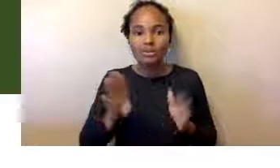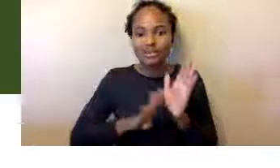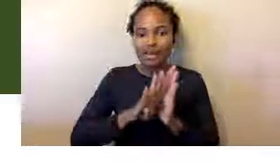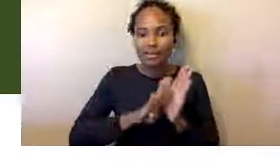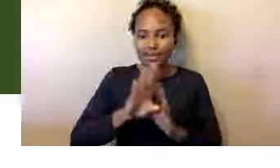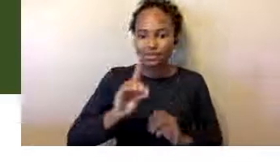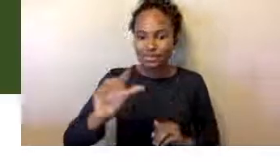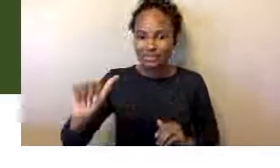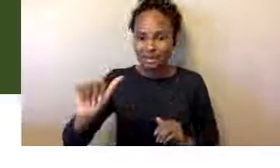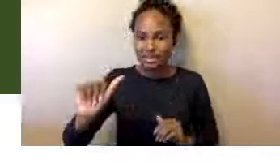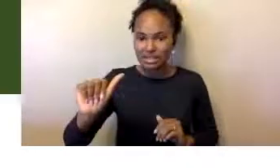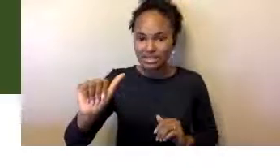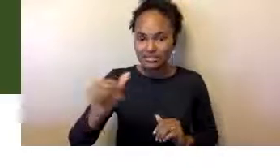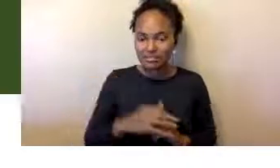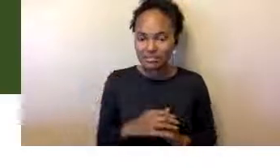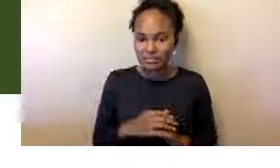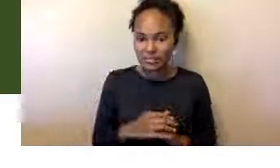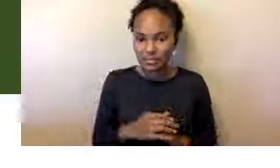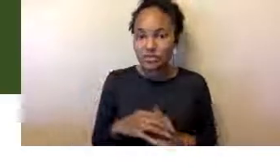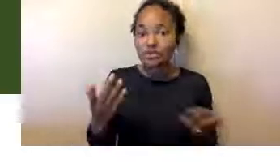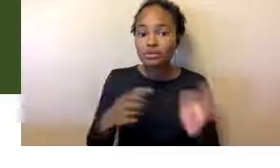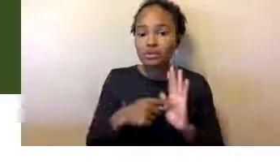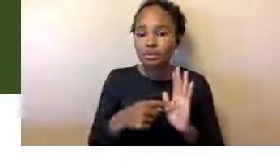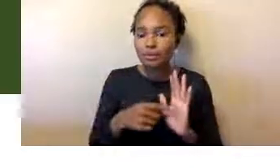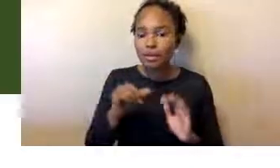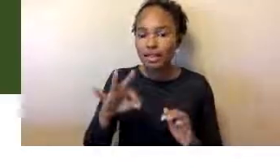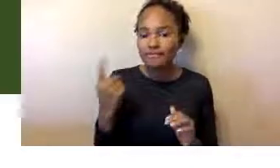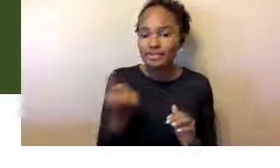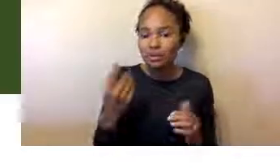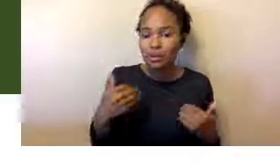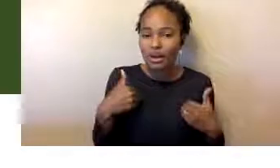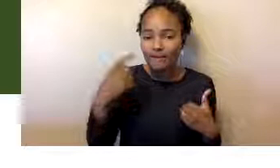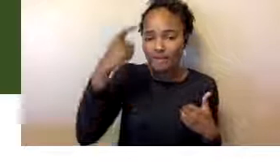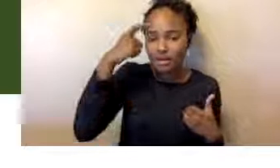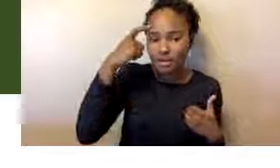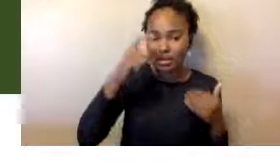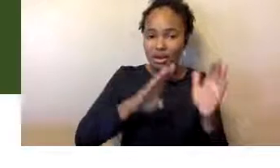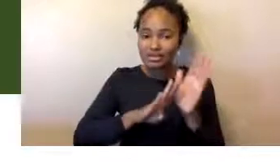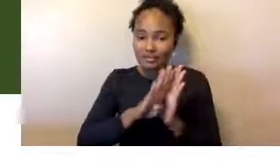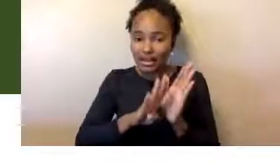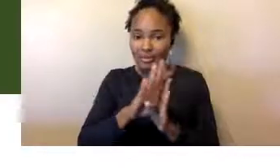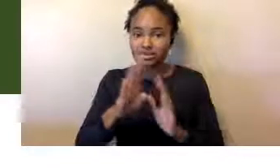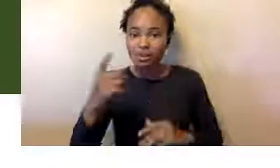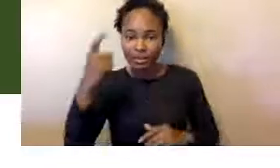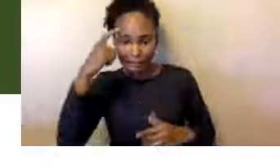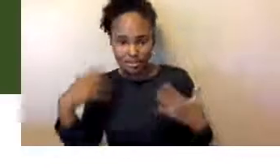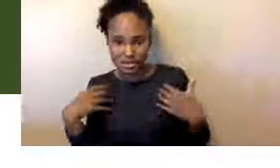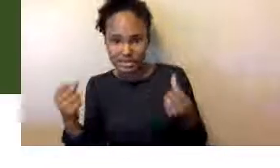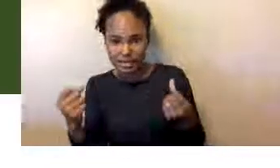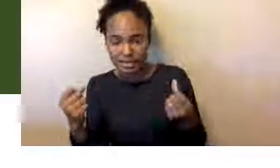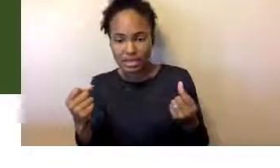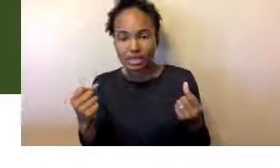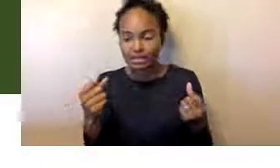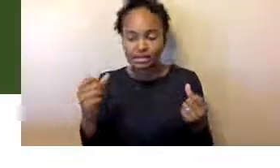an issue. So if someone has an intellectual or developmental disability and are